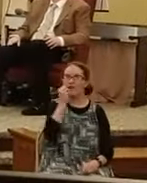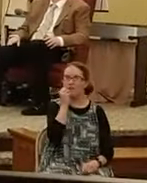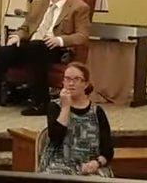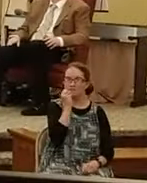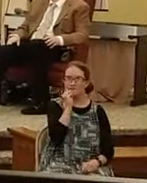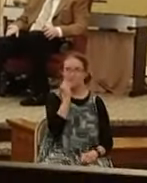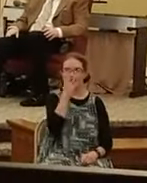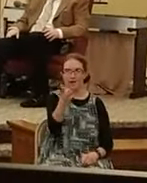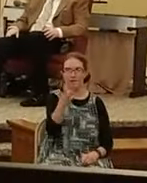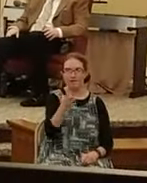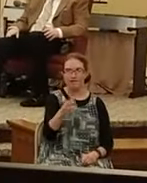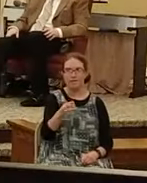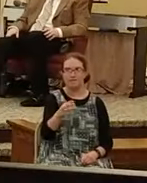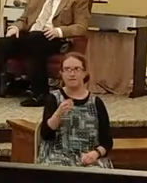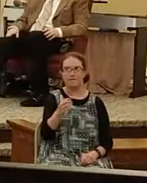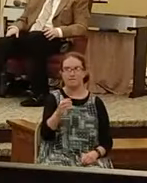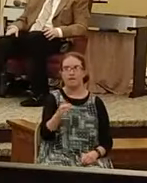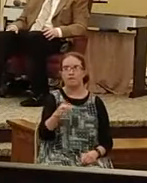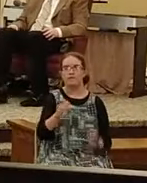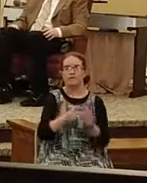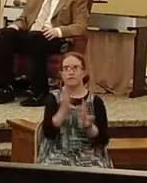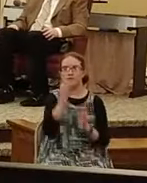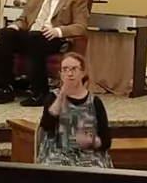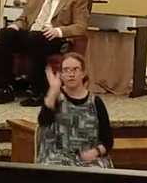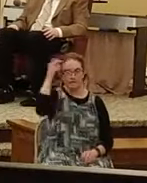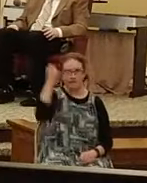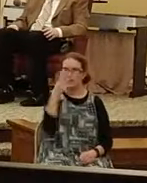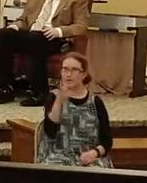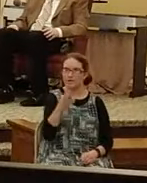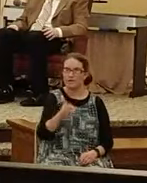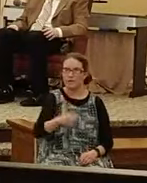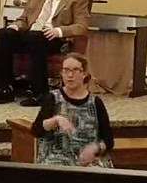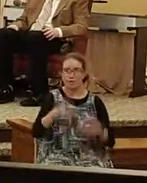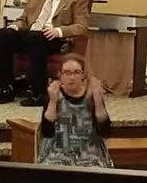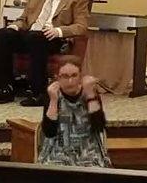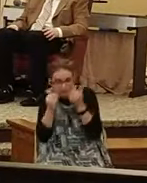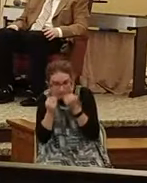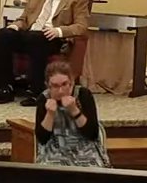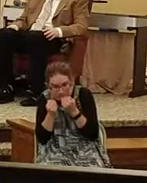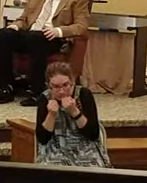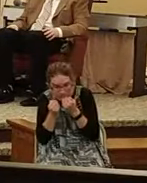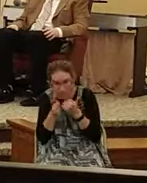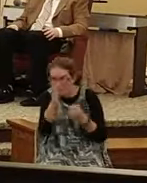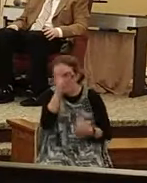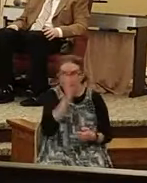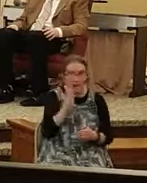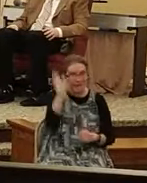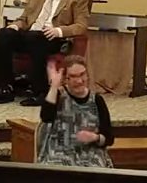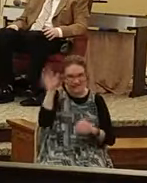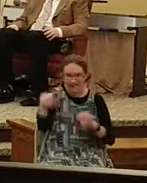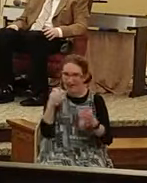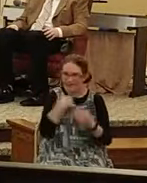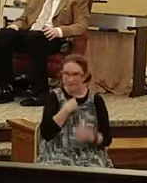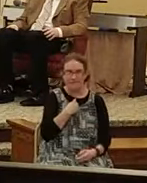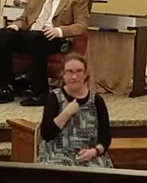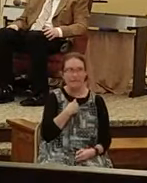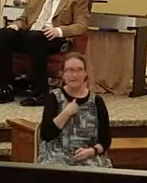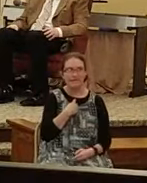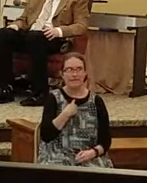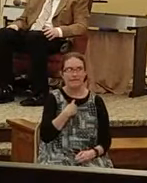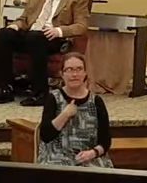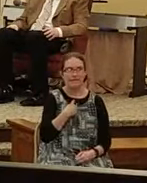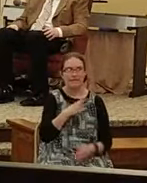back. Hallelujah. Satan barks at us and we have a pity party. Oh God, the devil's after me. Oh God,